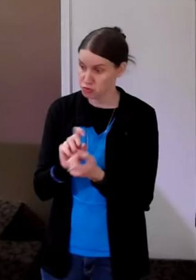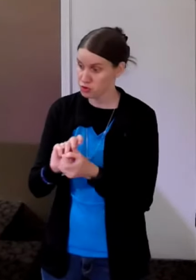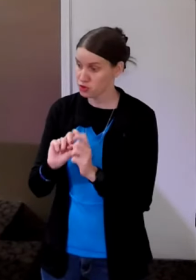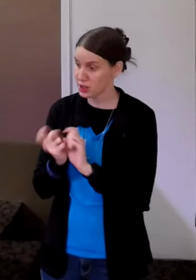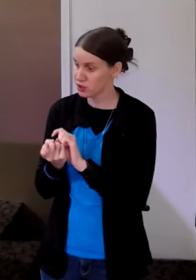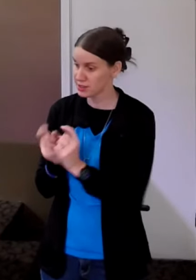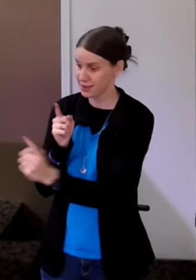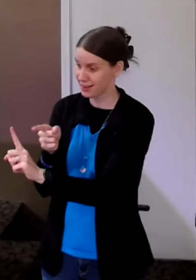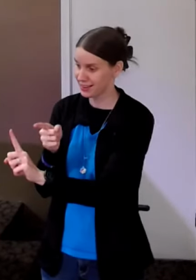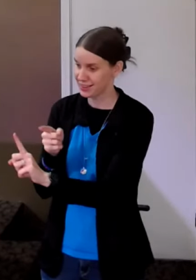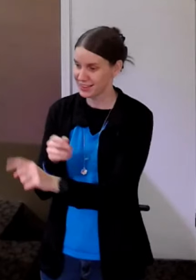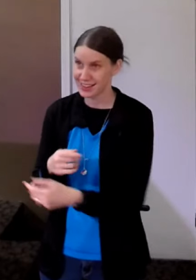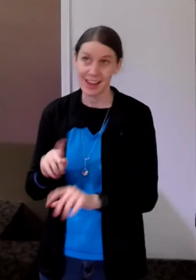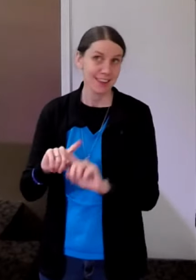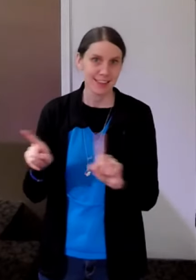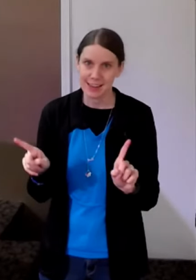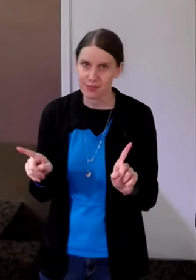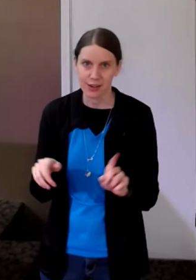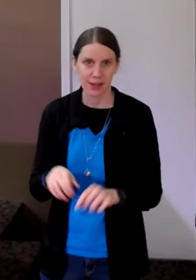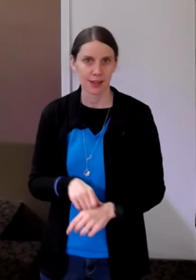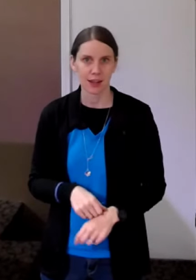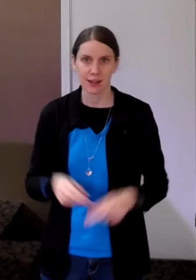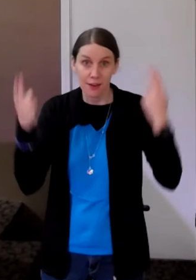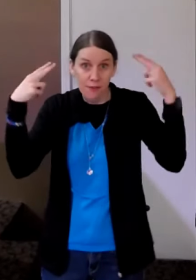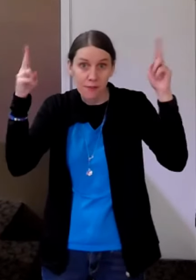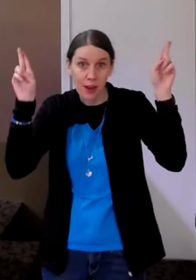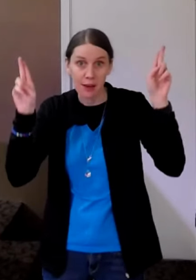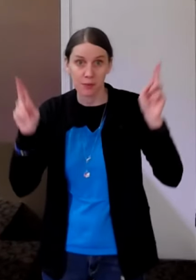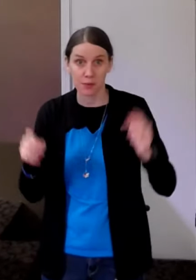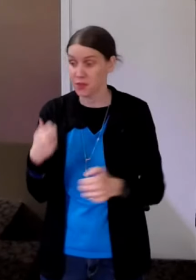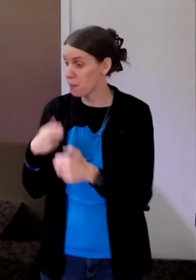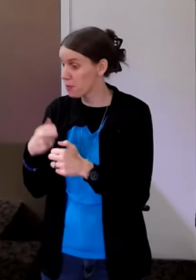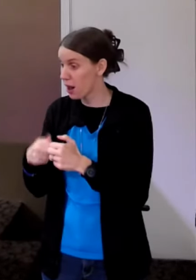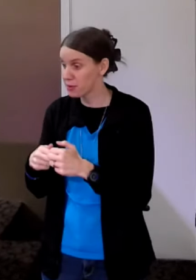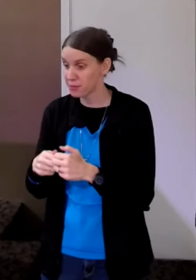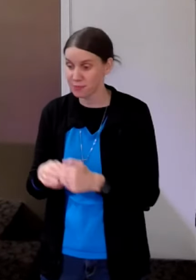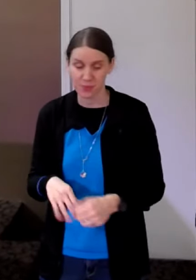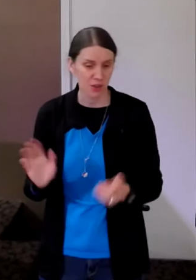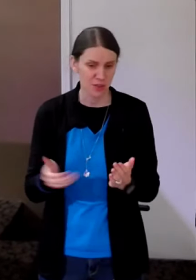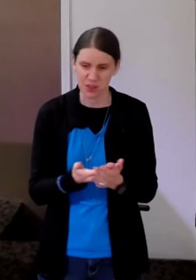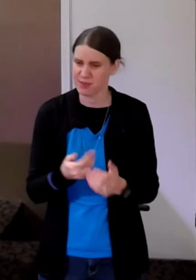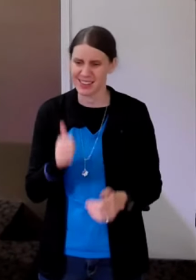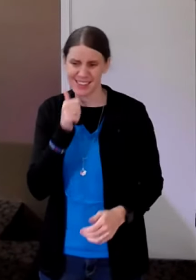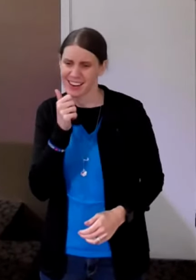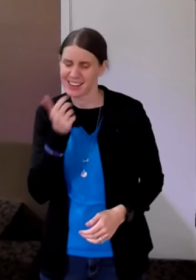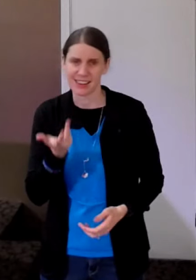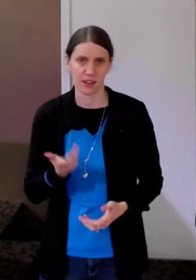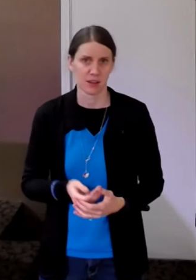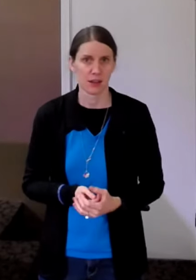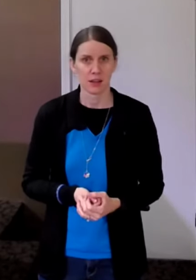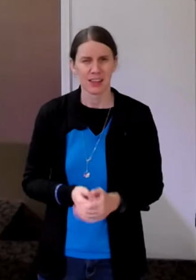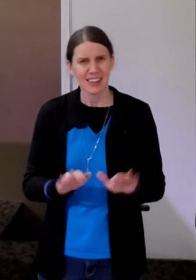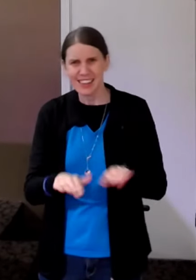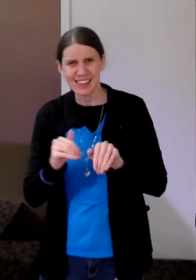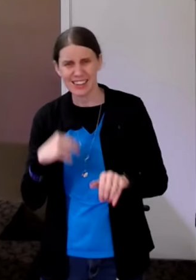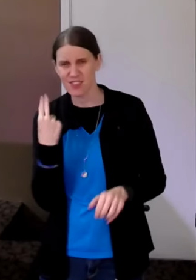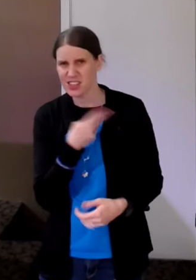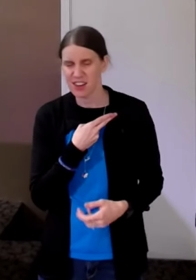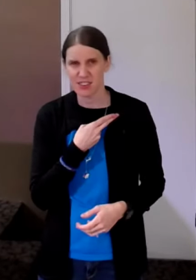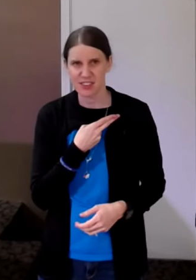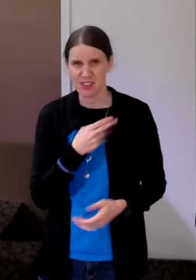from, you know, one fad to the next, from one crisis to the next. And it leaves us vulnerable to